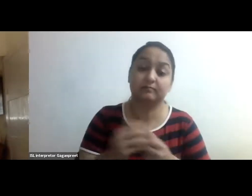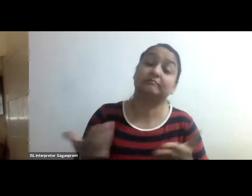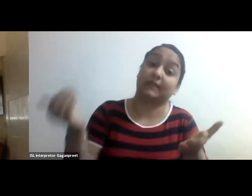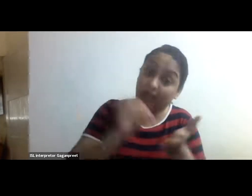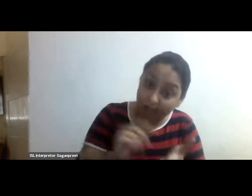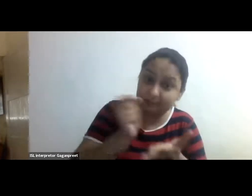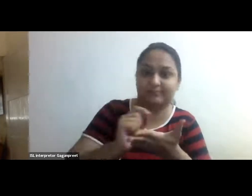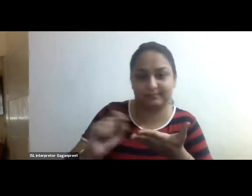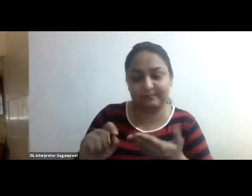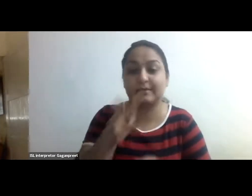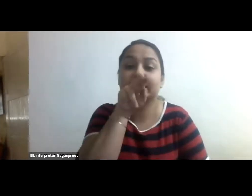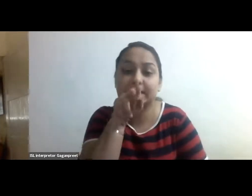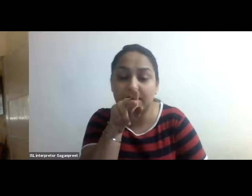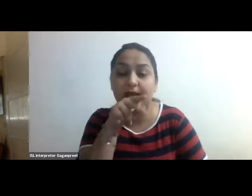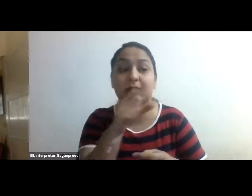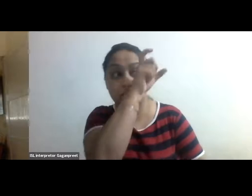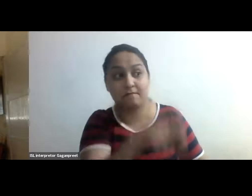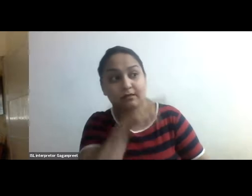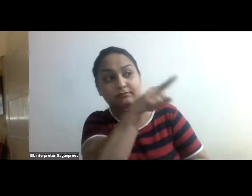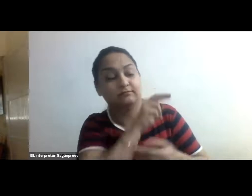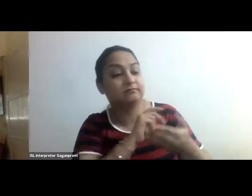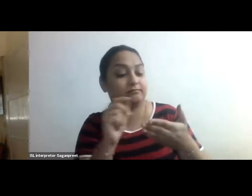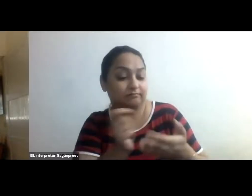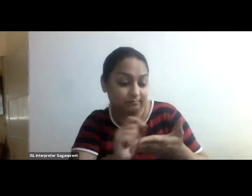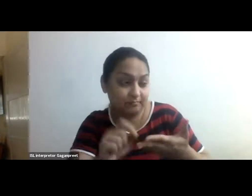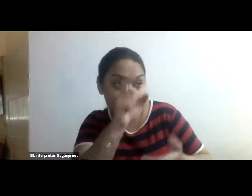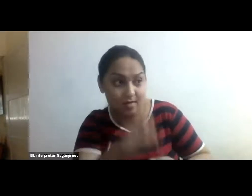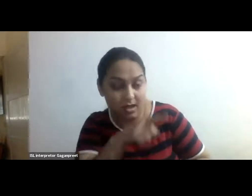rewriting, speaking with the author herself multiple times,